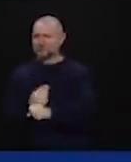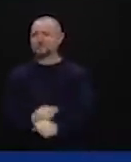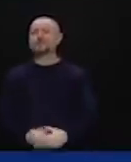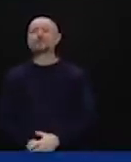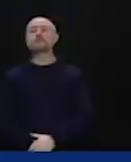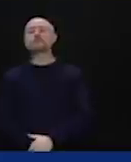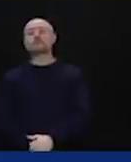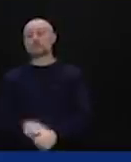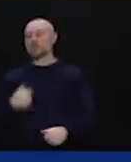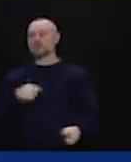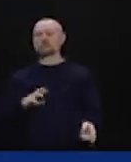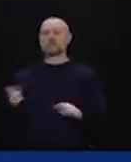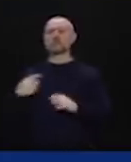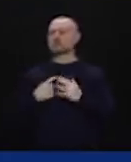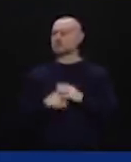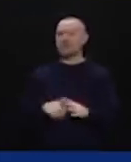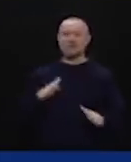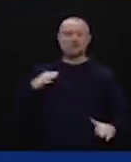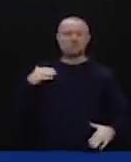to begin working